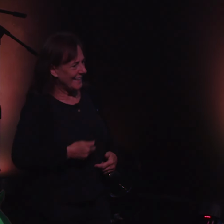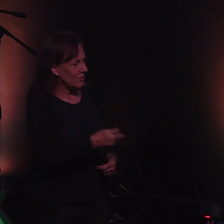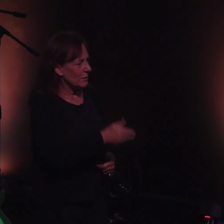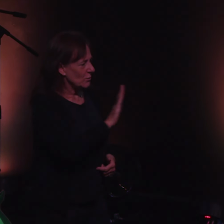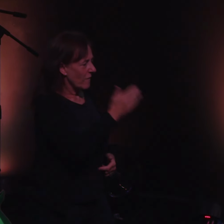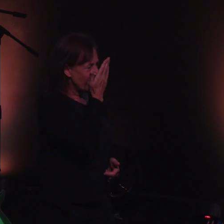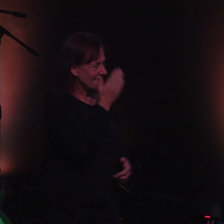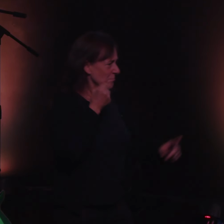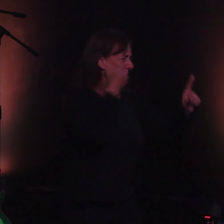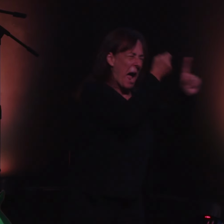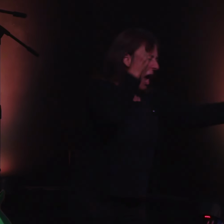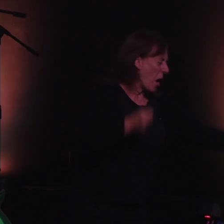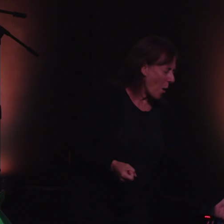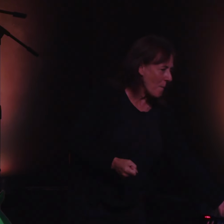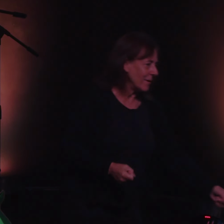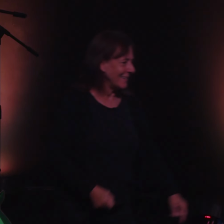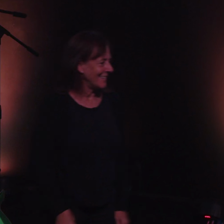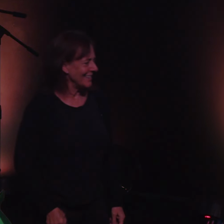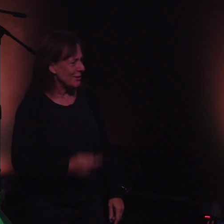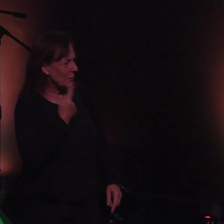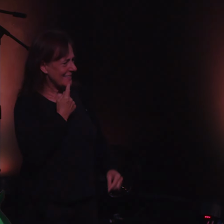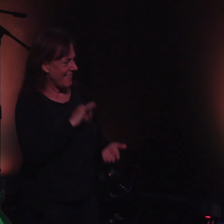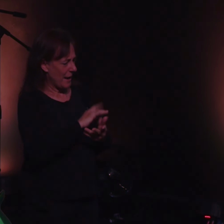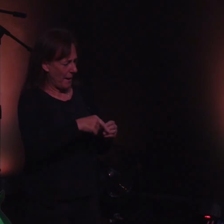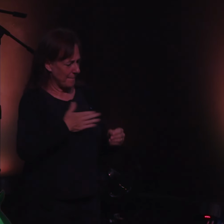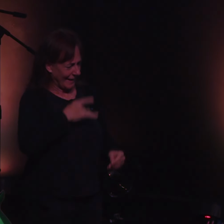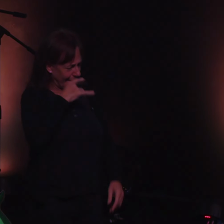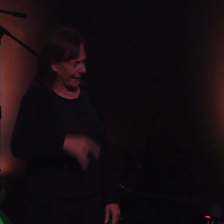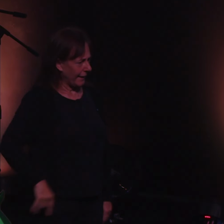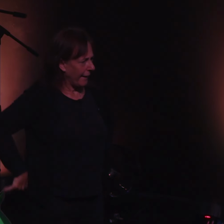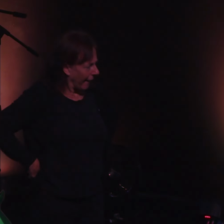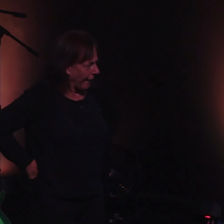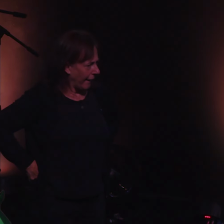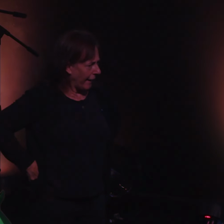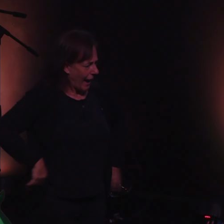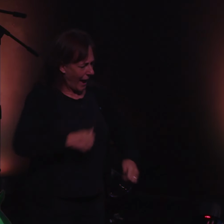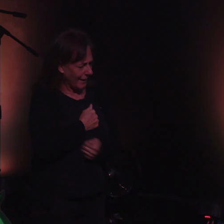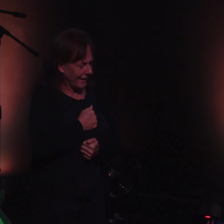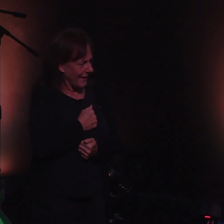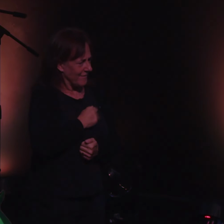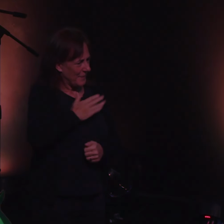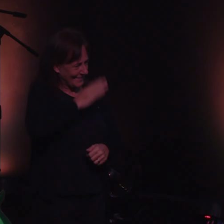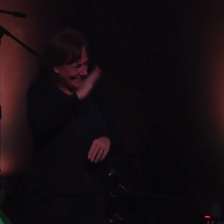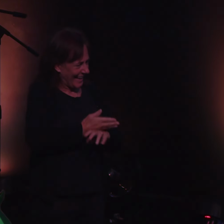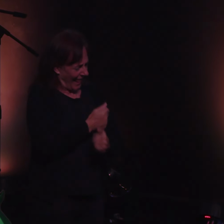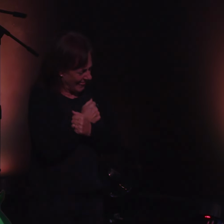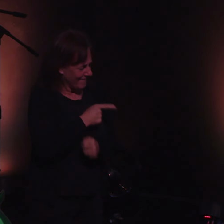your face to my fist, right? Like, you're going to talk about my kid that way? I love that dude. Are you kidding me?